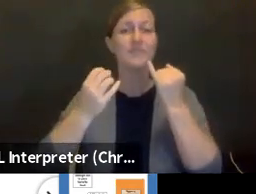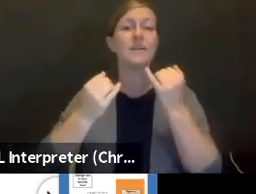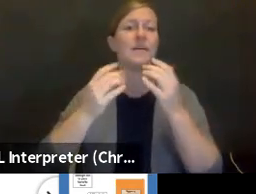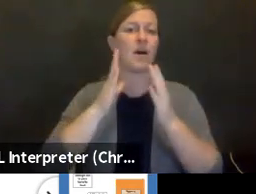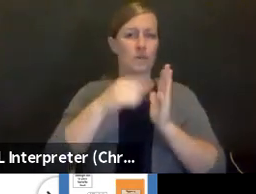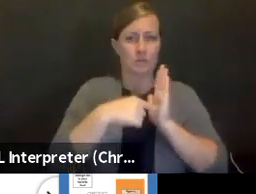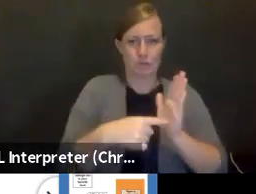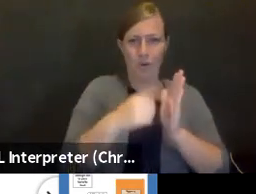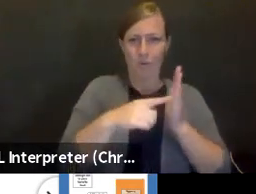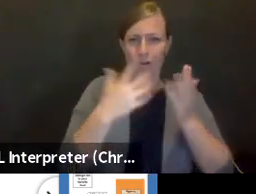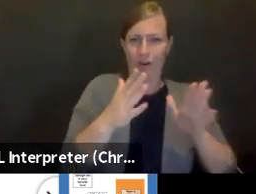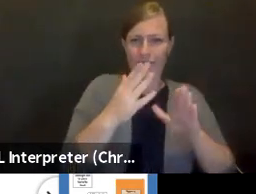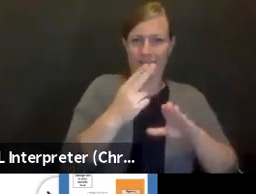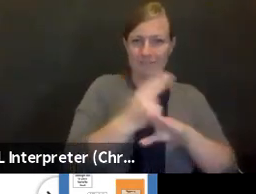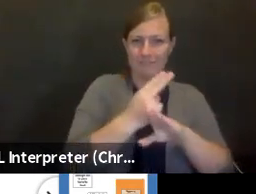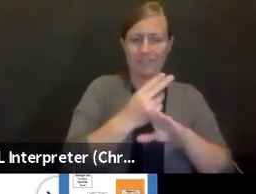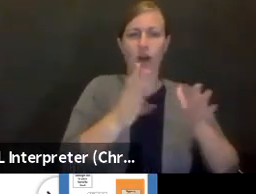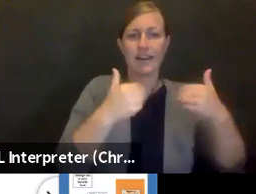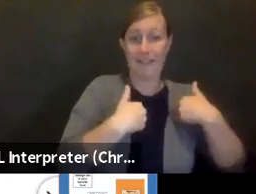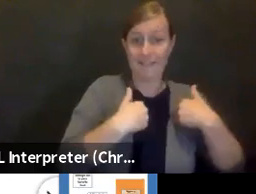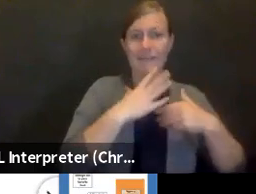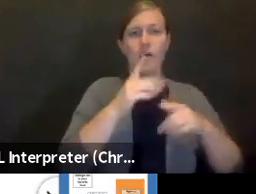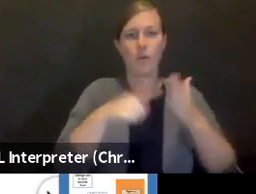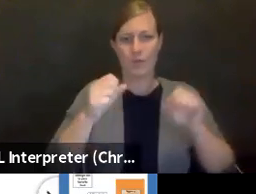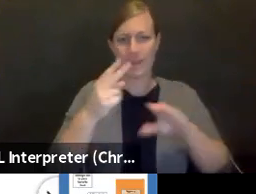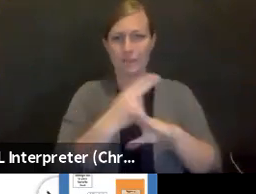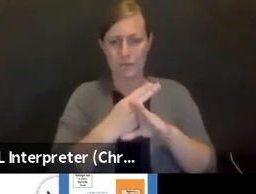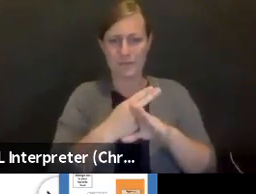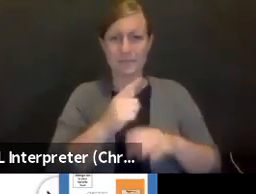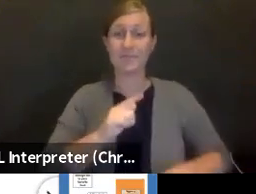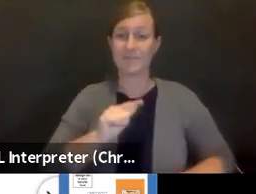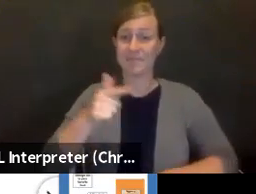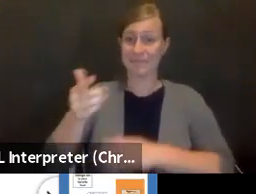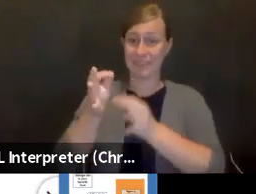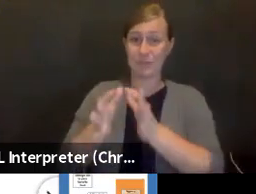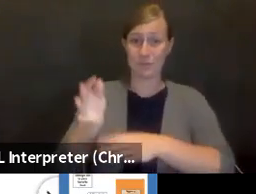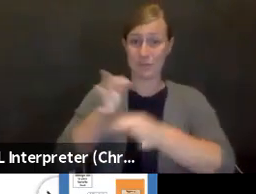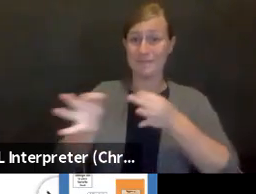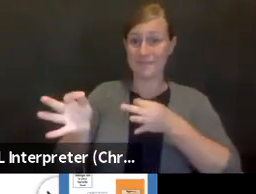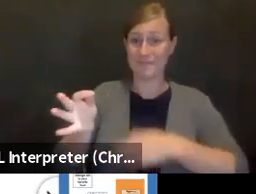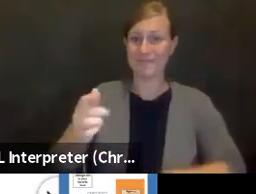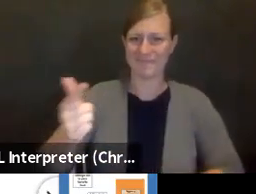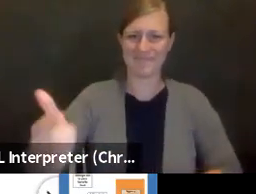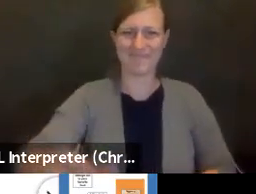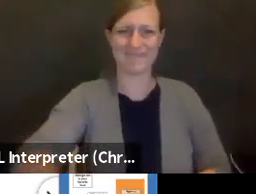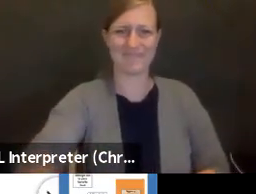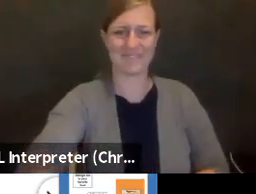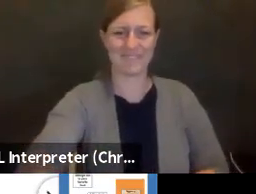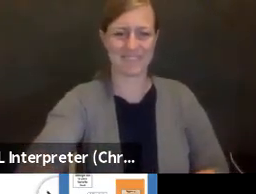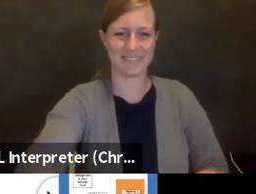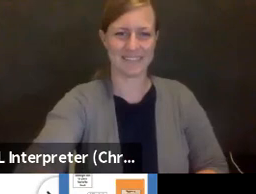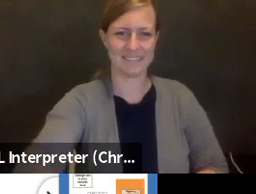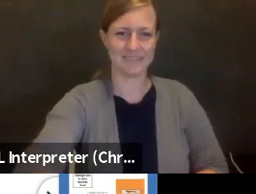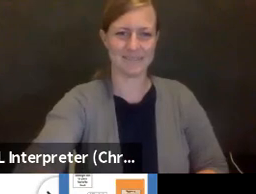what you can use. So this is my template. I could do voice instructions or caption